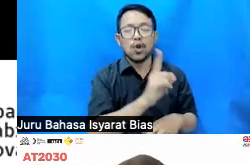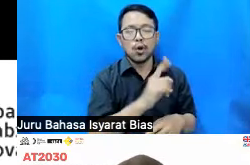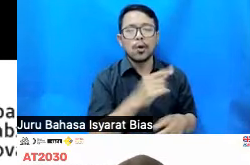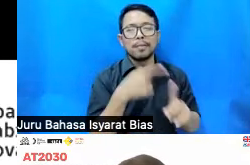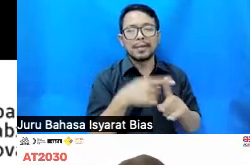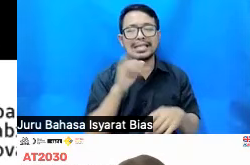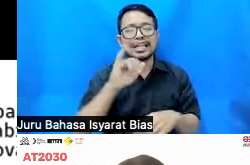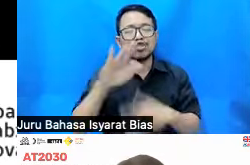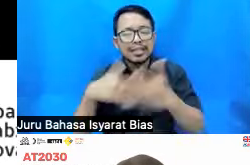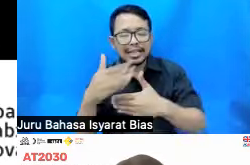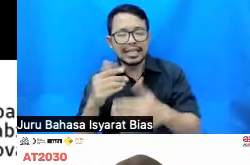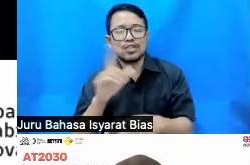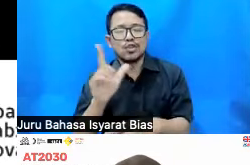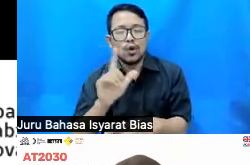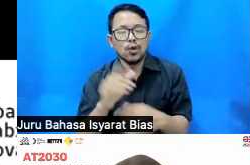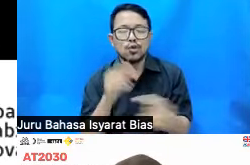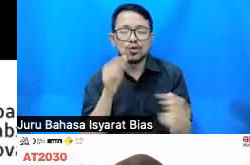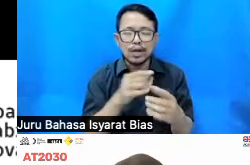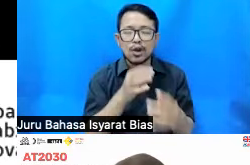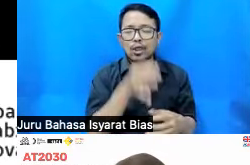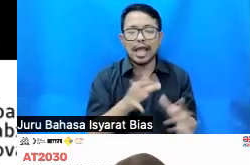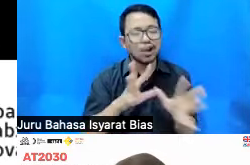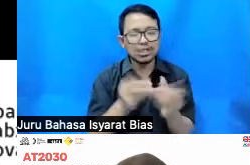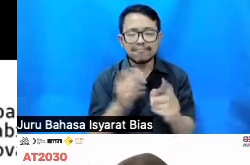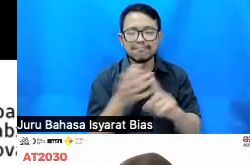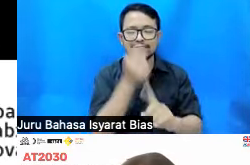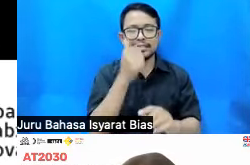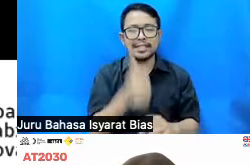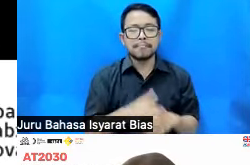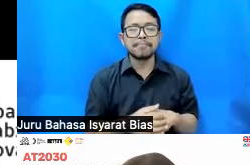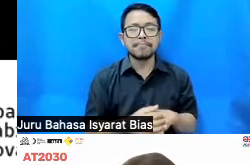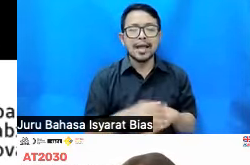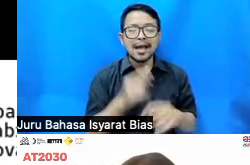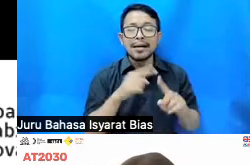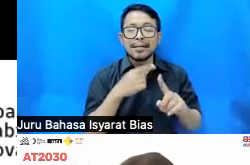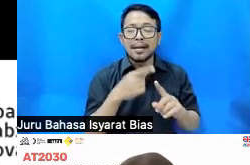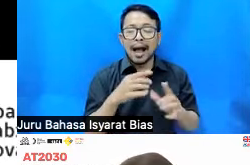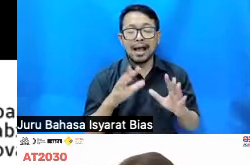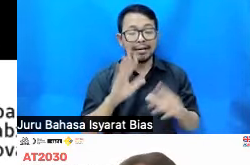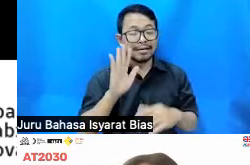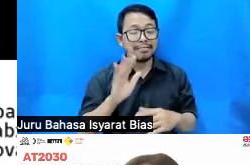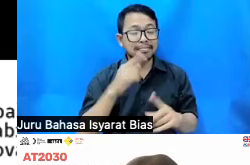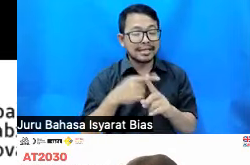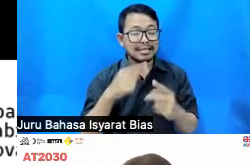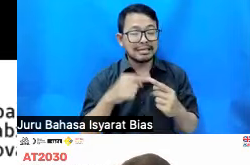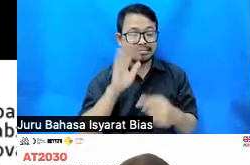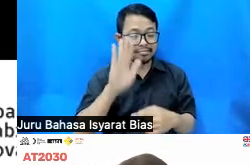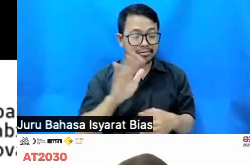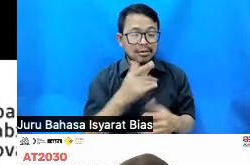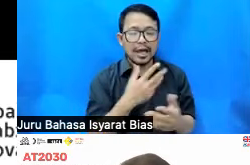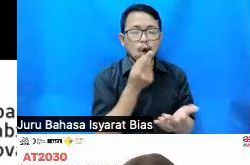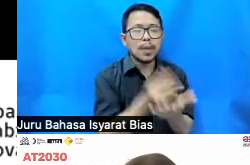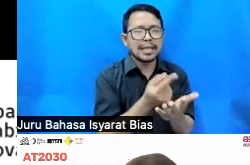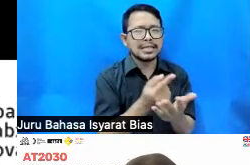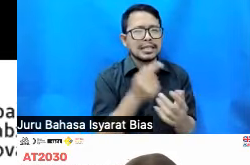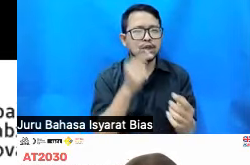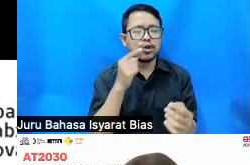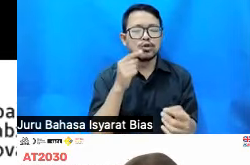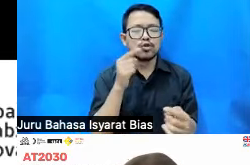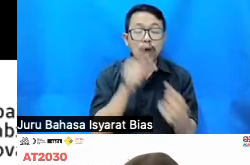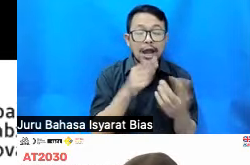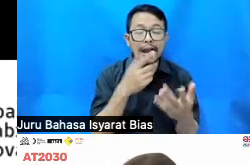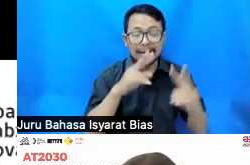And lastly, to deliver recommendations and tangible actions so that this research can be useful for people who are living and working